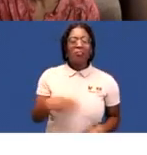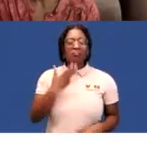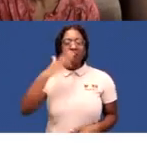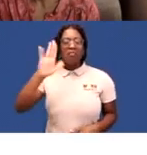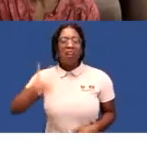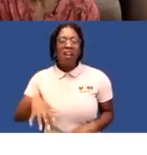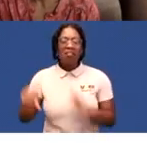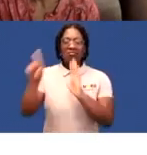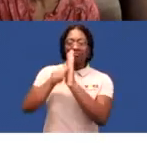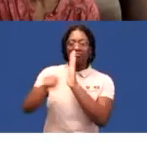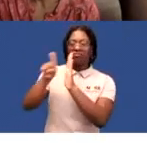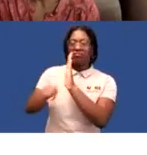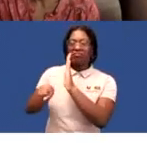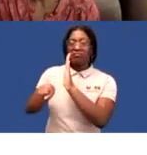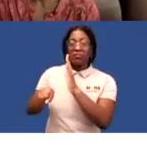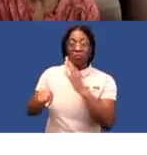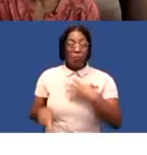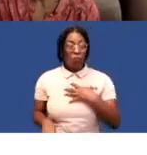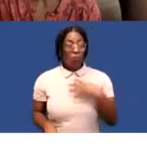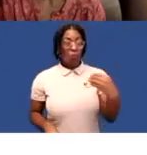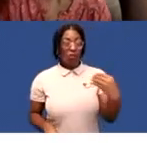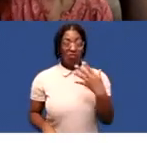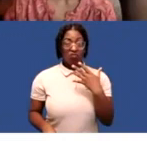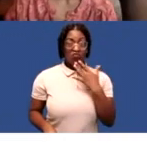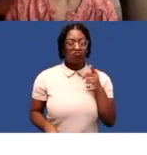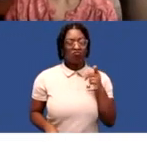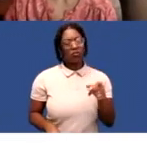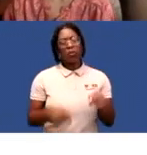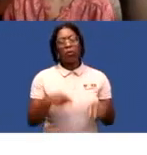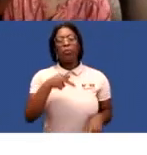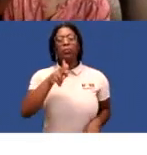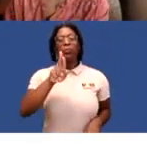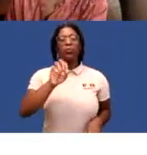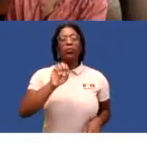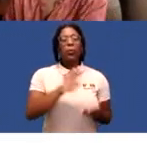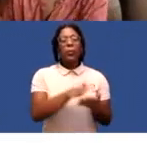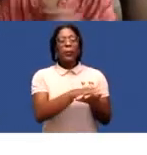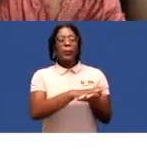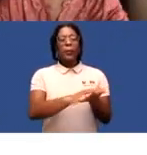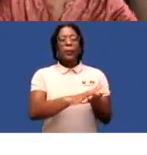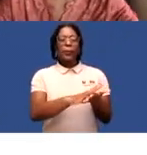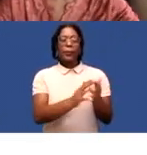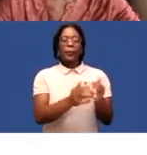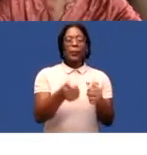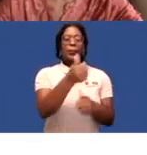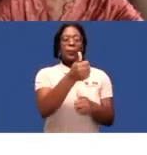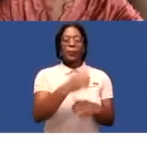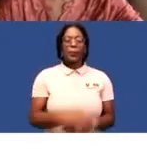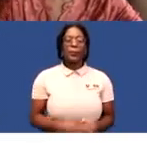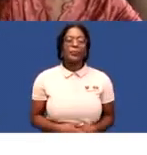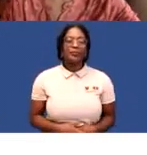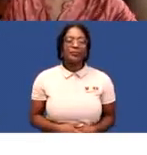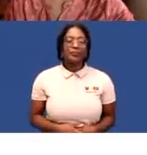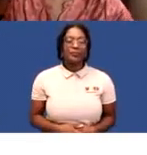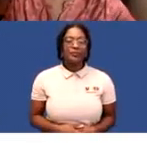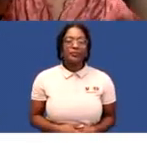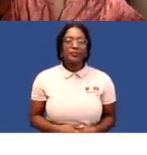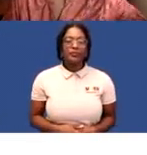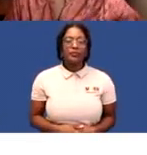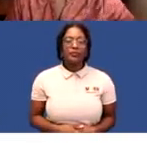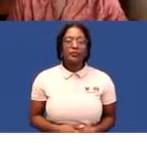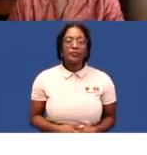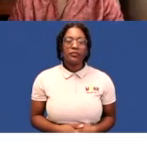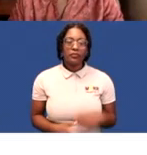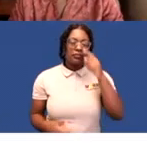I came across a stack of books that was outside the library marked free books. In it were two copies of Black is